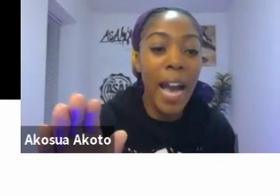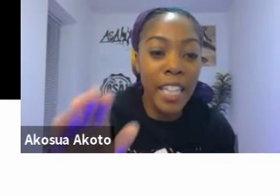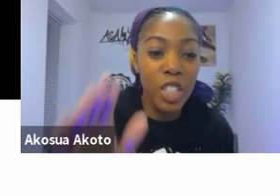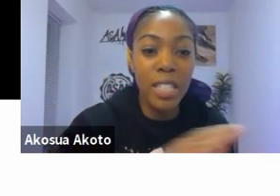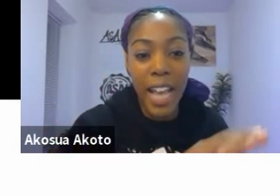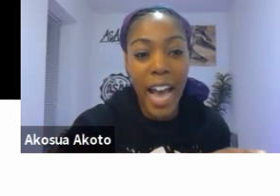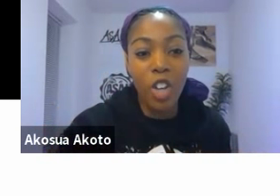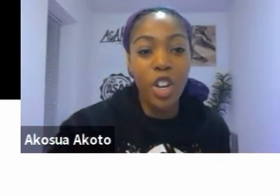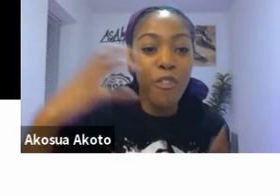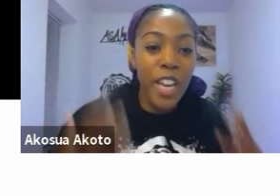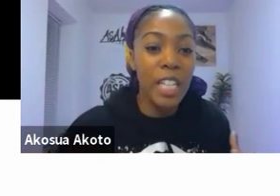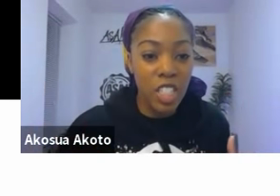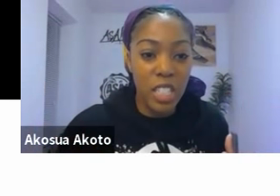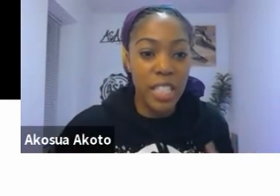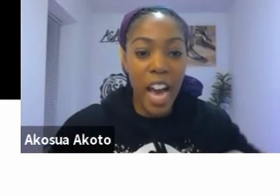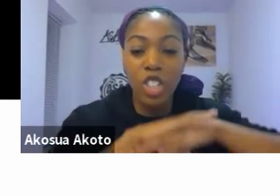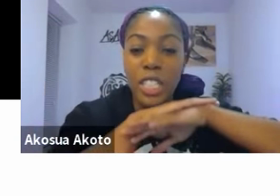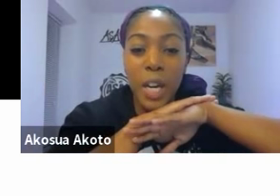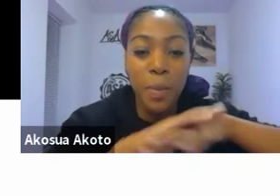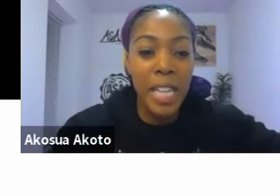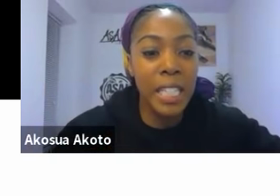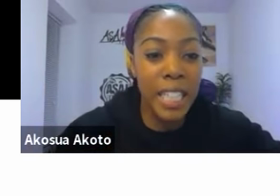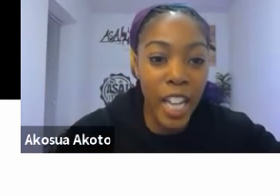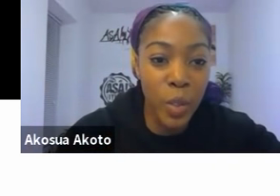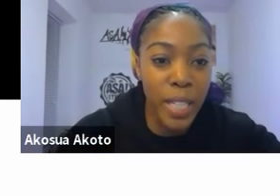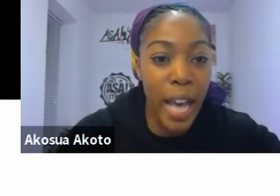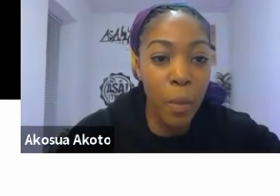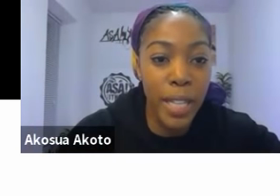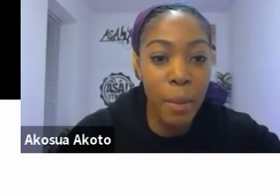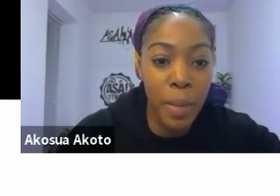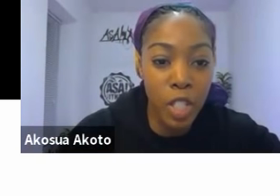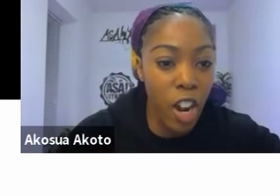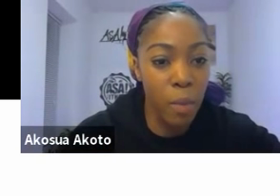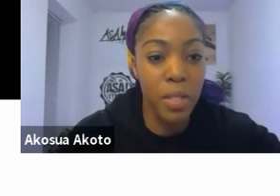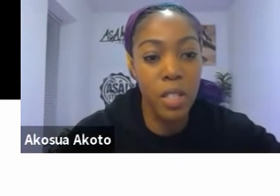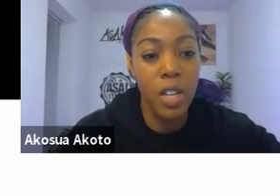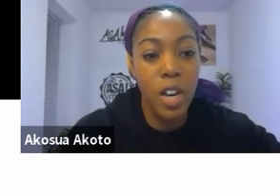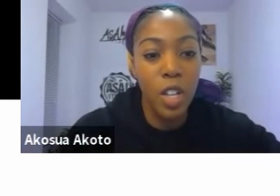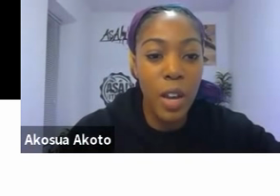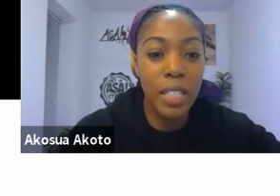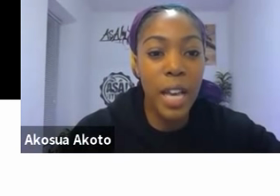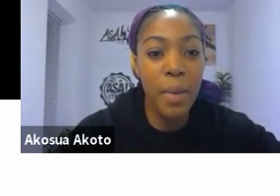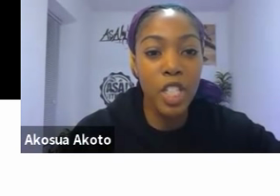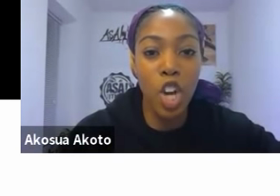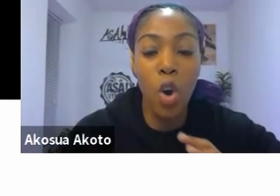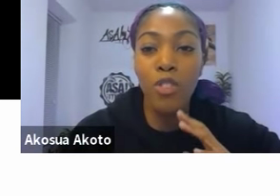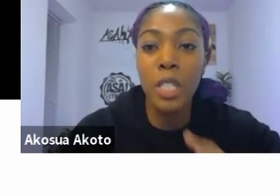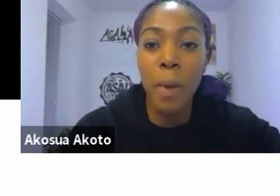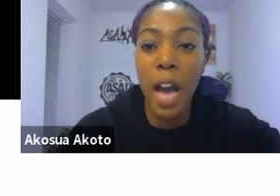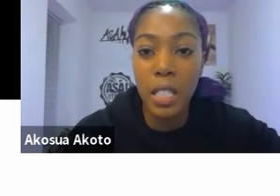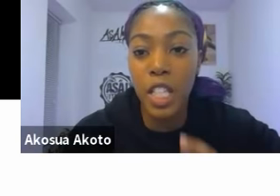Your body just now, your feeling just now, just completely changed when that beat dropped. You understand me?